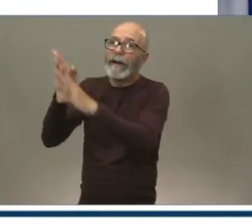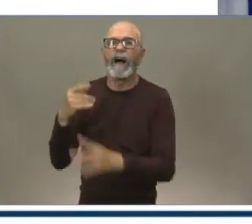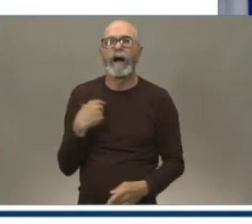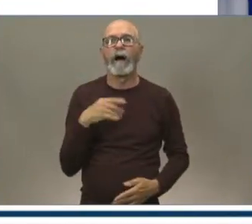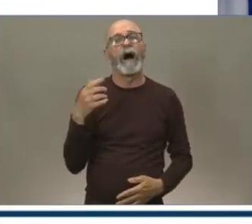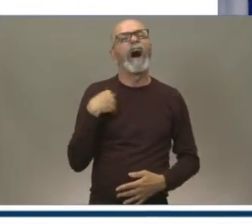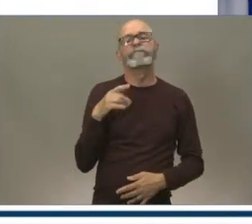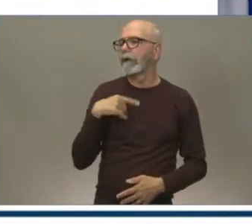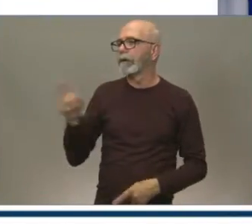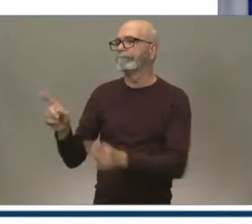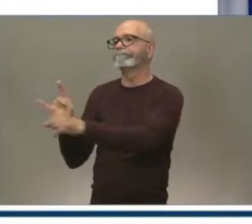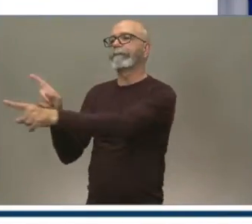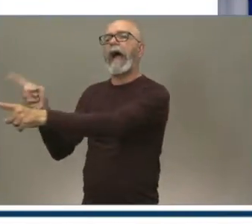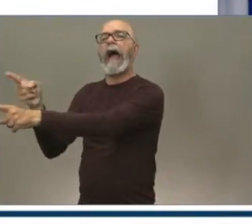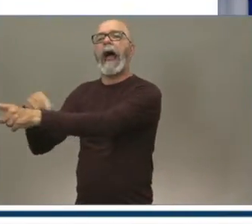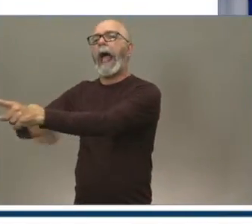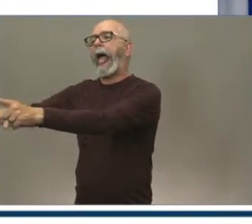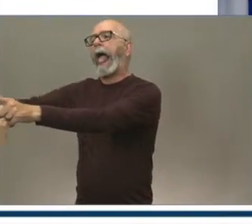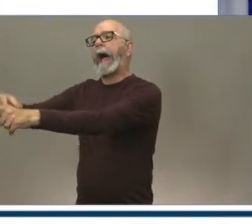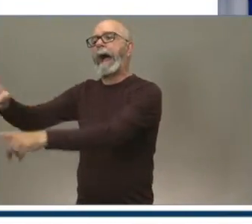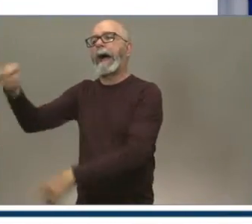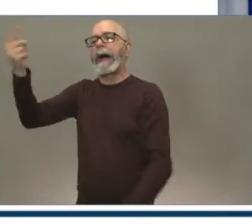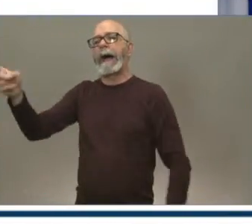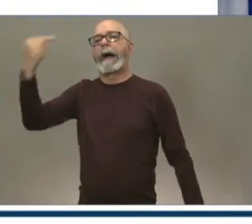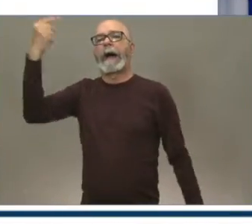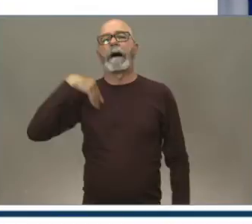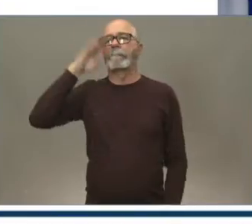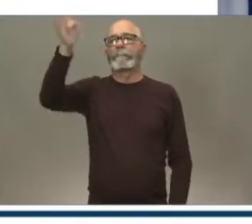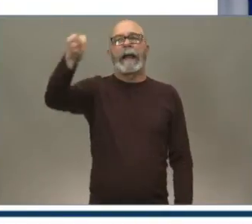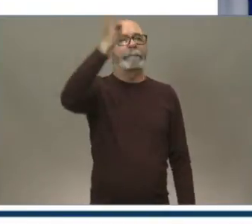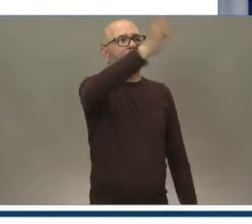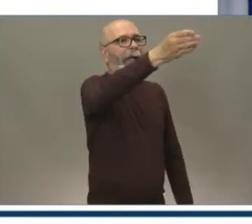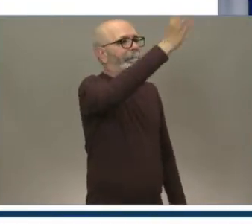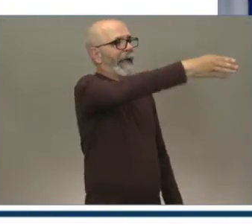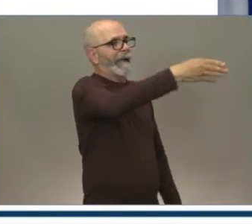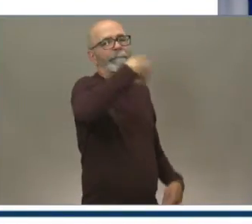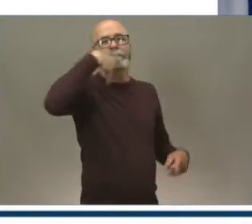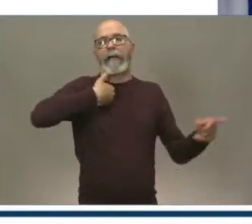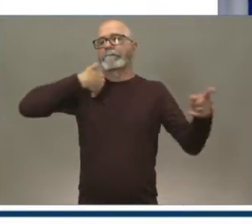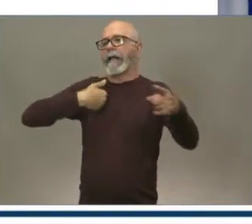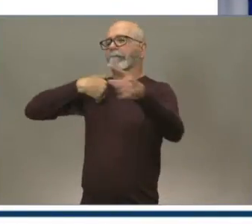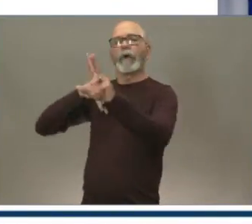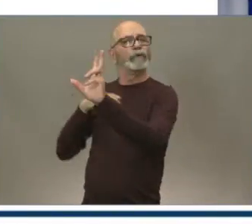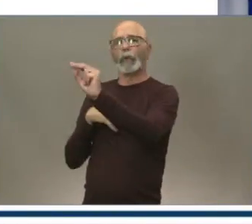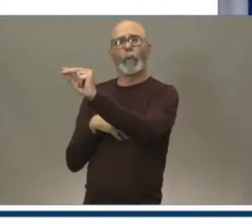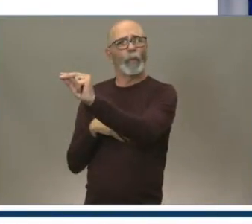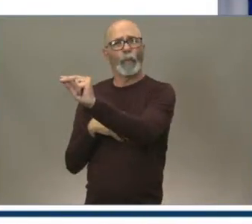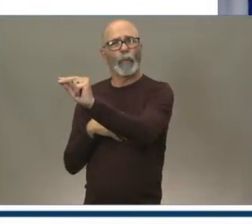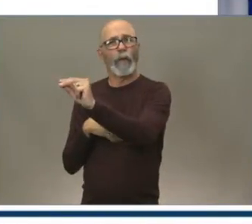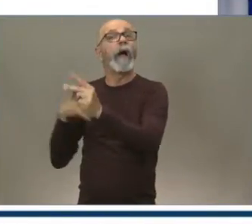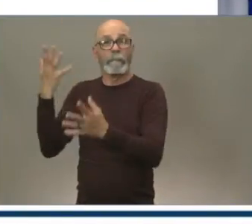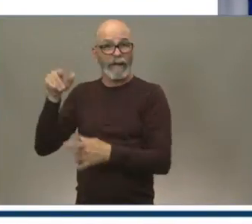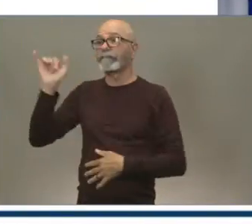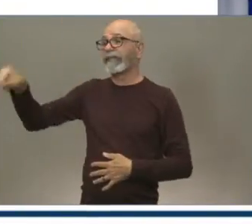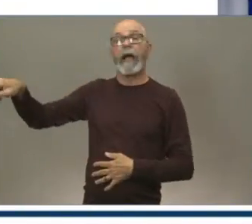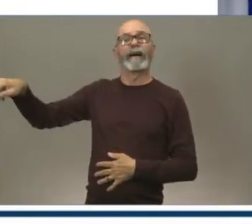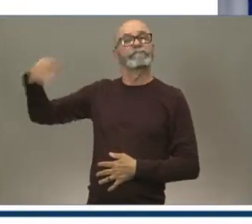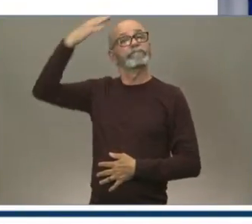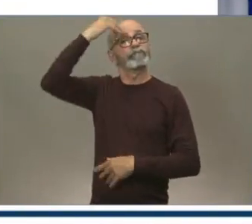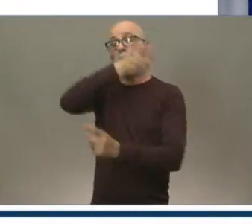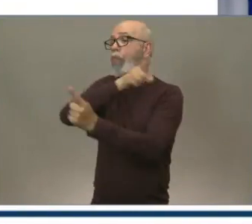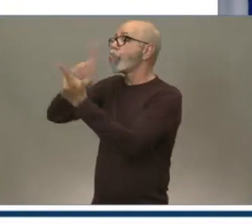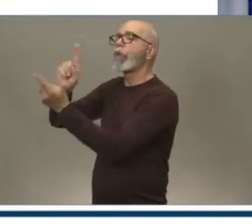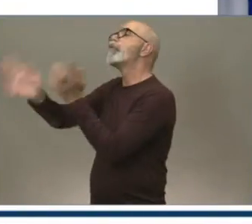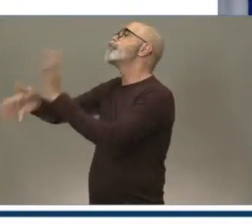out of province for the rise in cases. Some chose to socialize with those from out of province. So the reality is we must